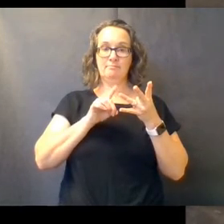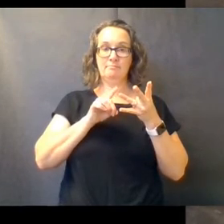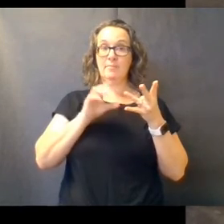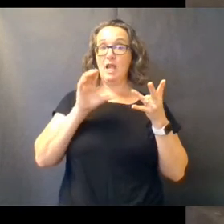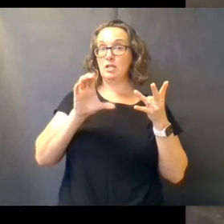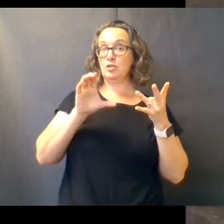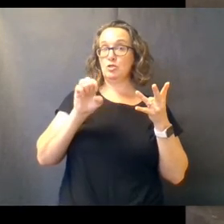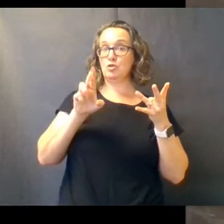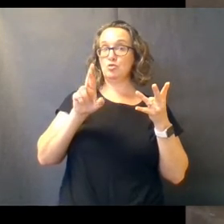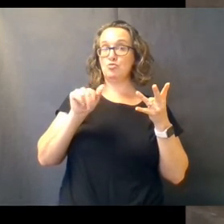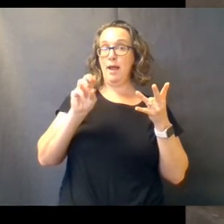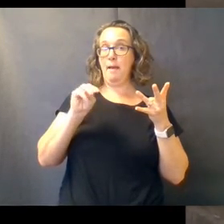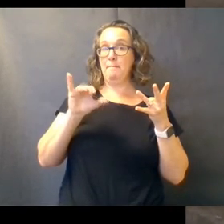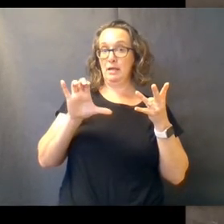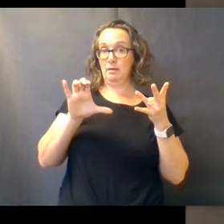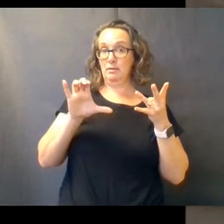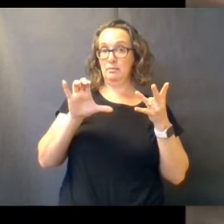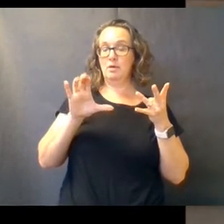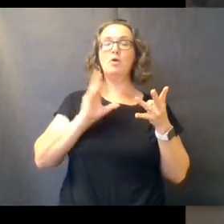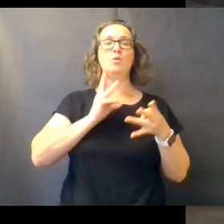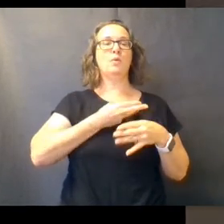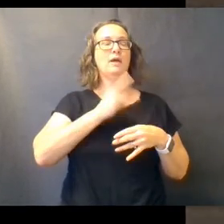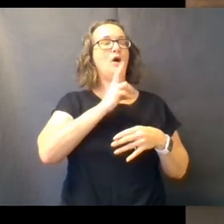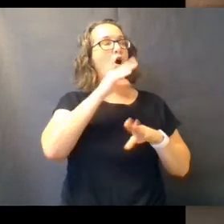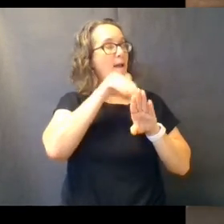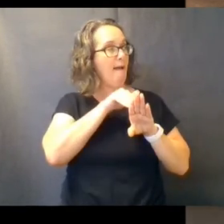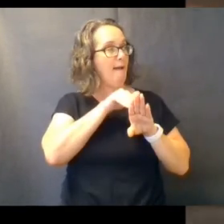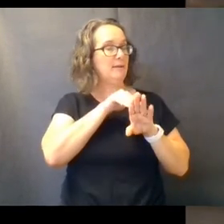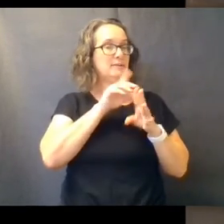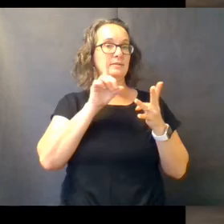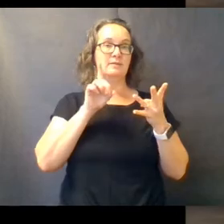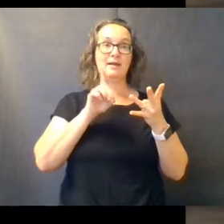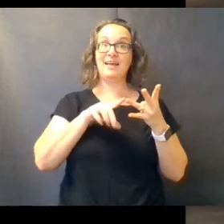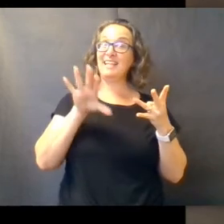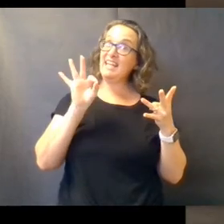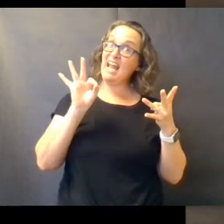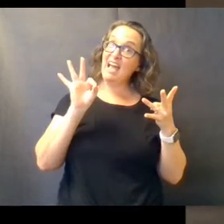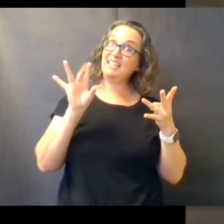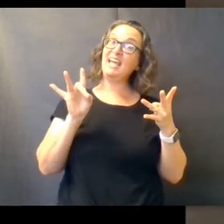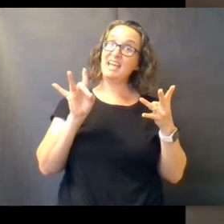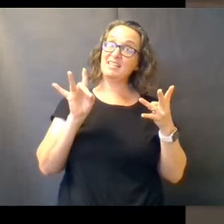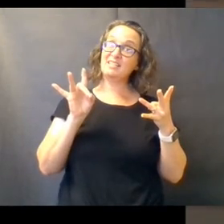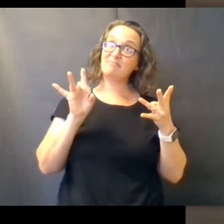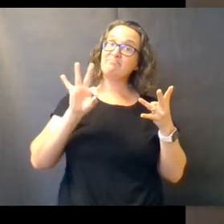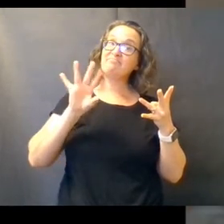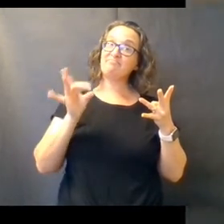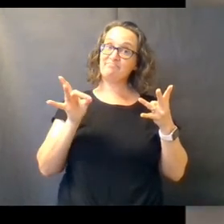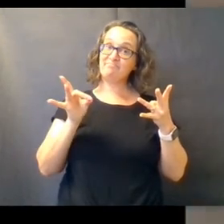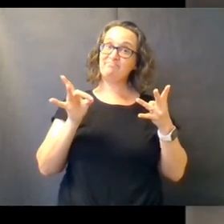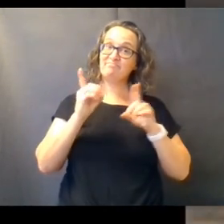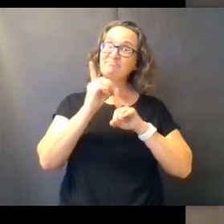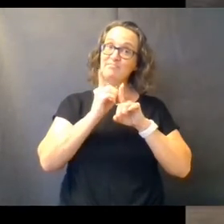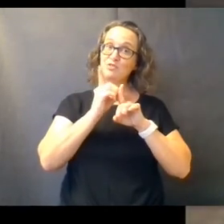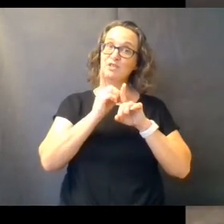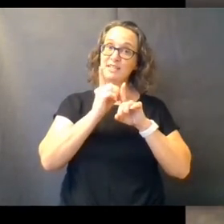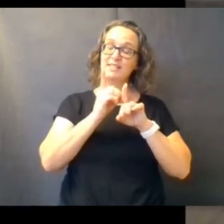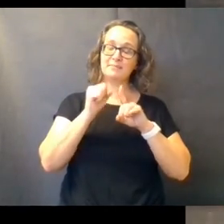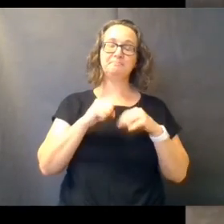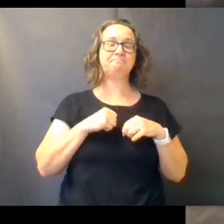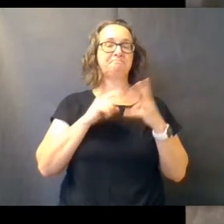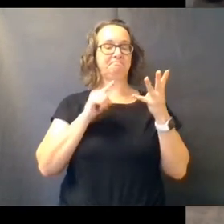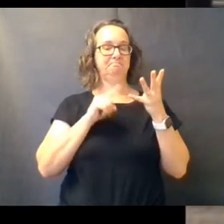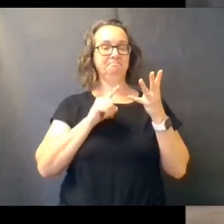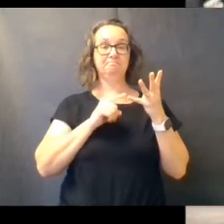The ceramic, we are at 98 degrees.